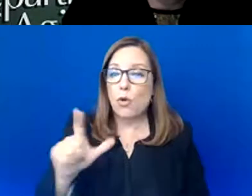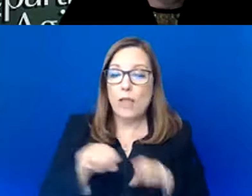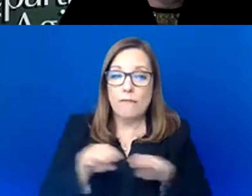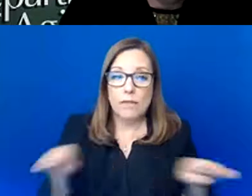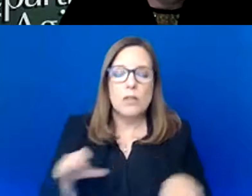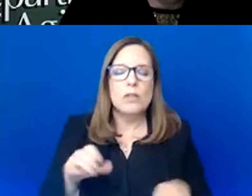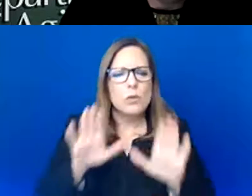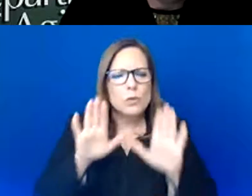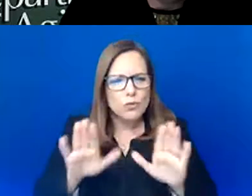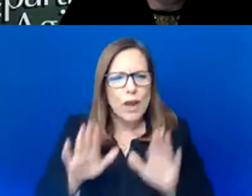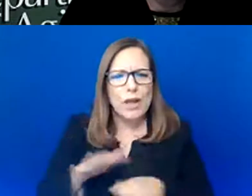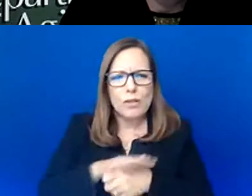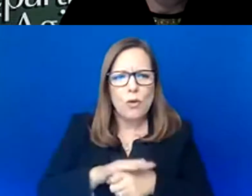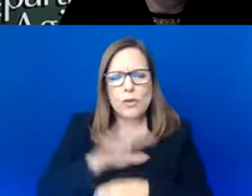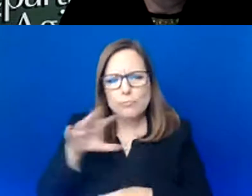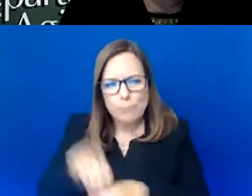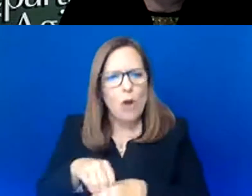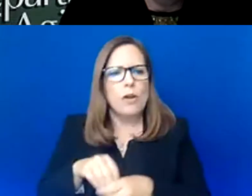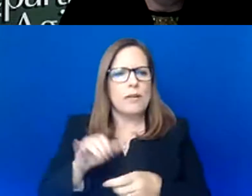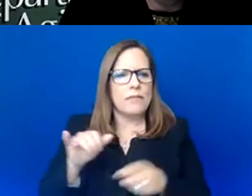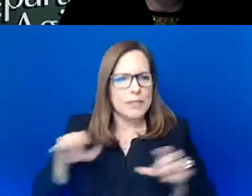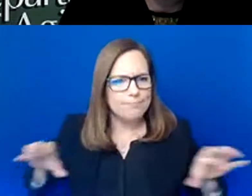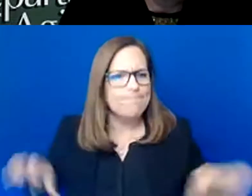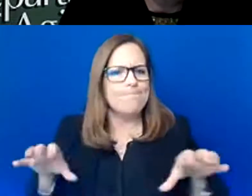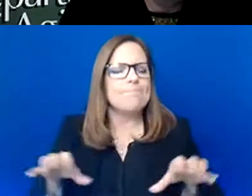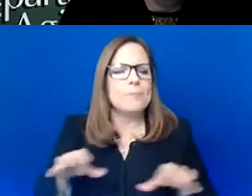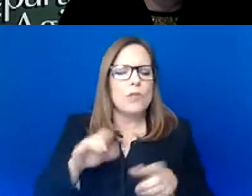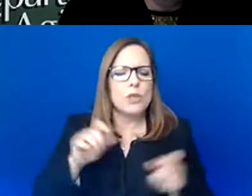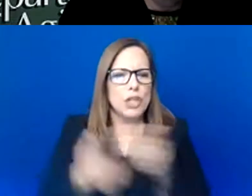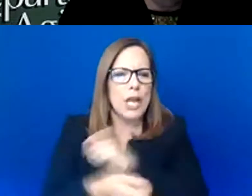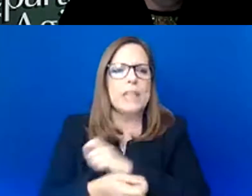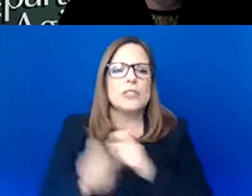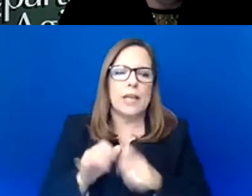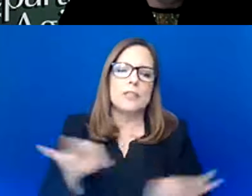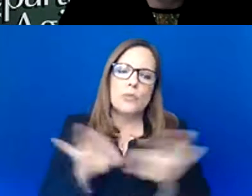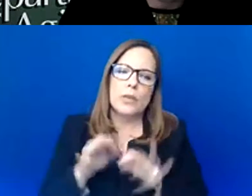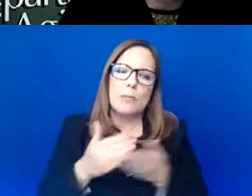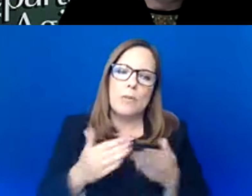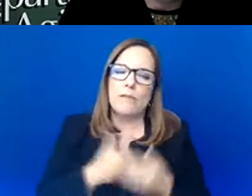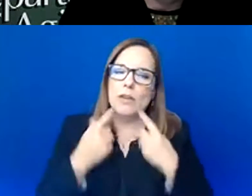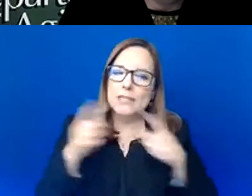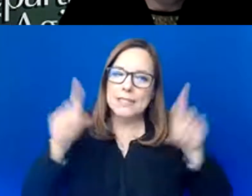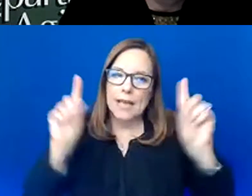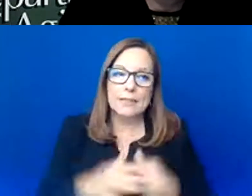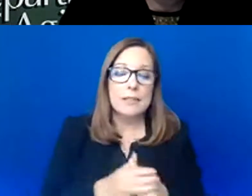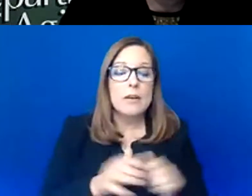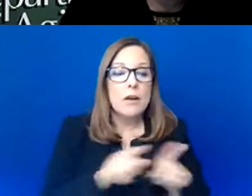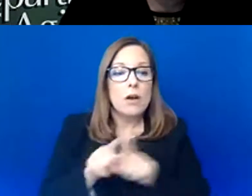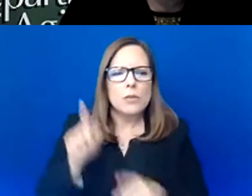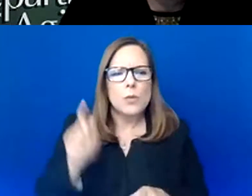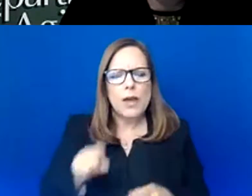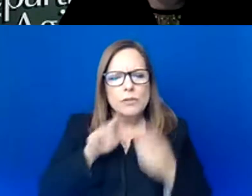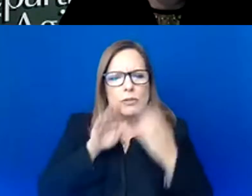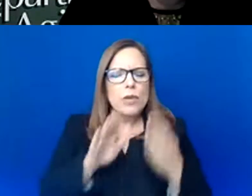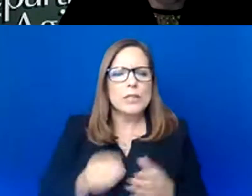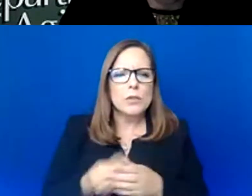part of any process of change is critical for our success. We also have to address growing needs. For